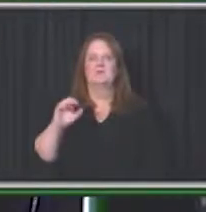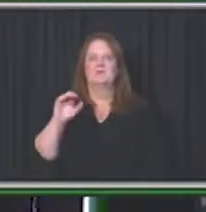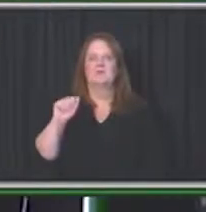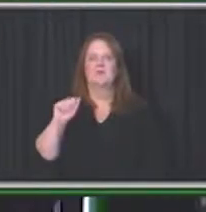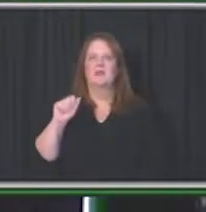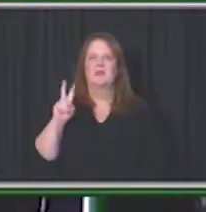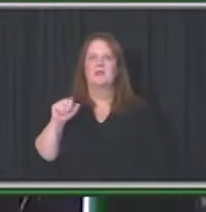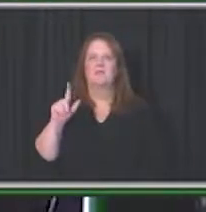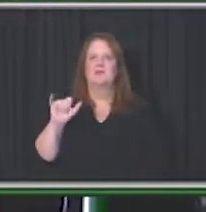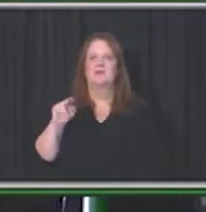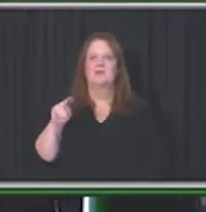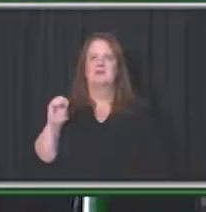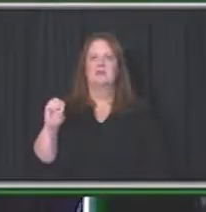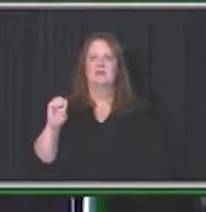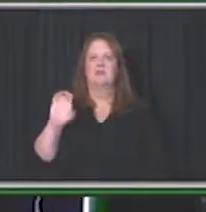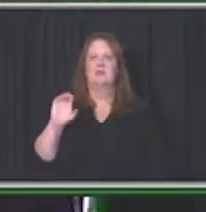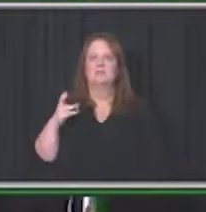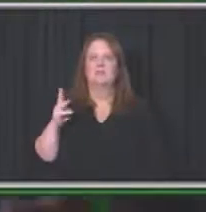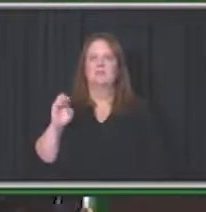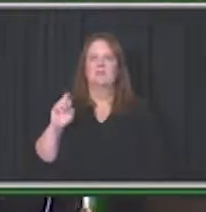Catherine Alana Chambers.